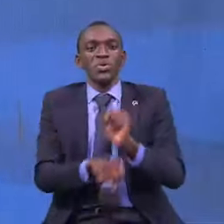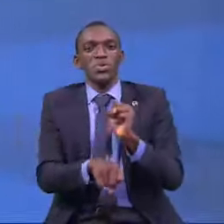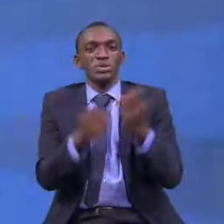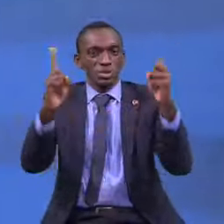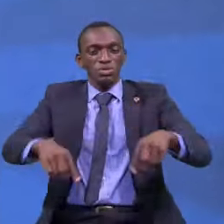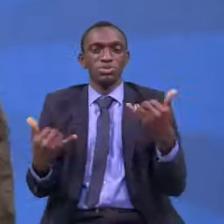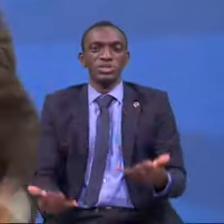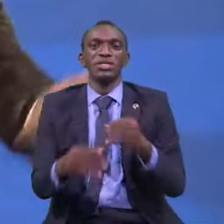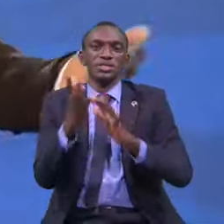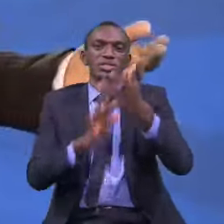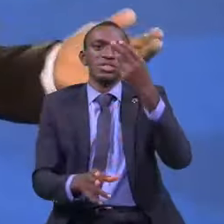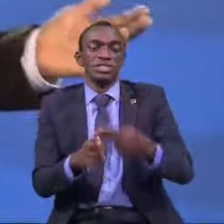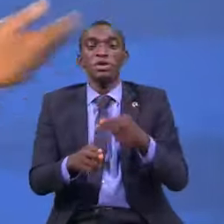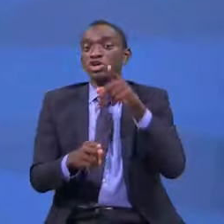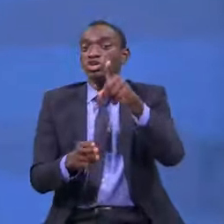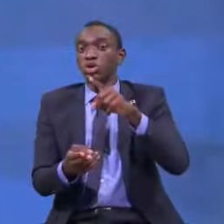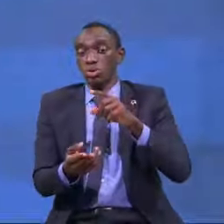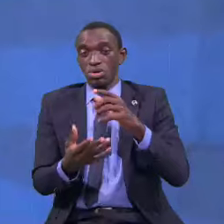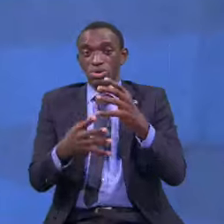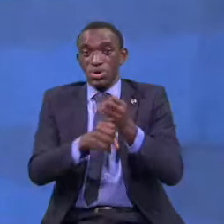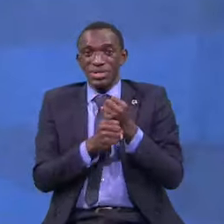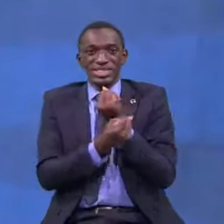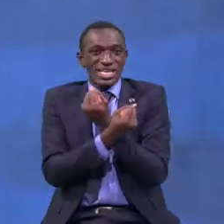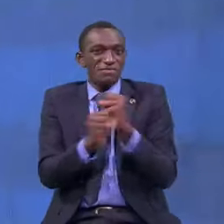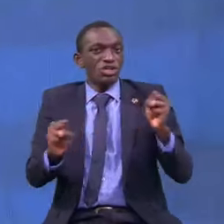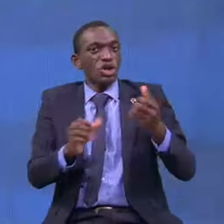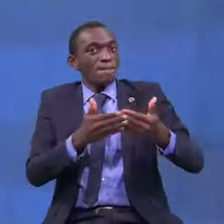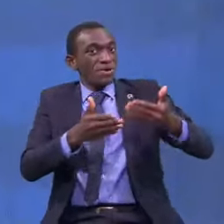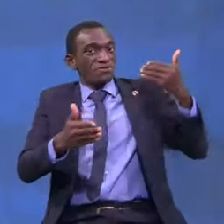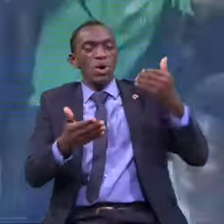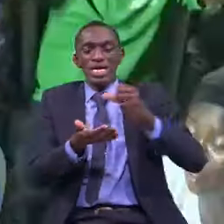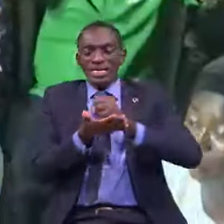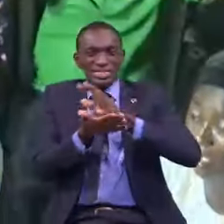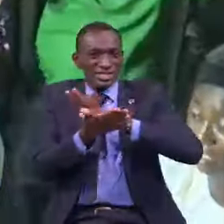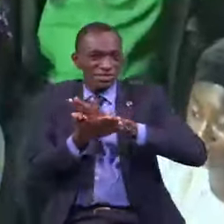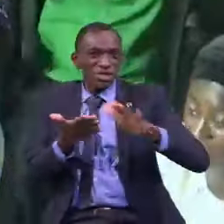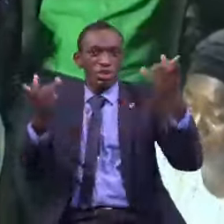You got salvation before, sanctification is coming on the way.